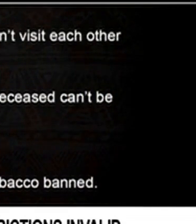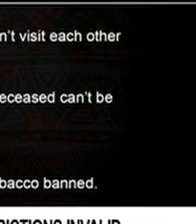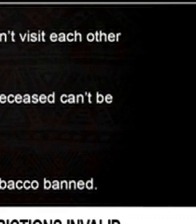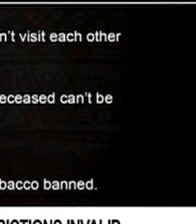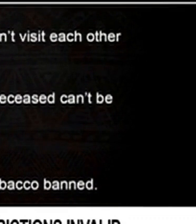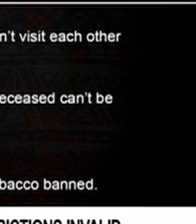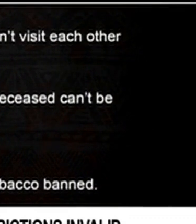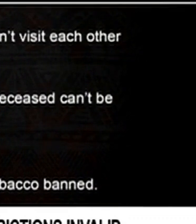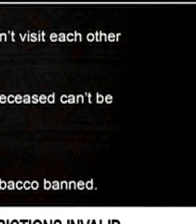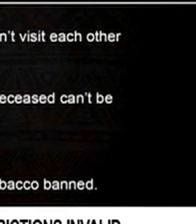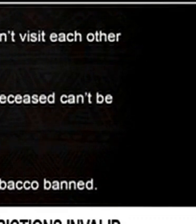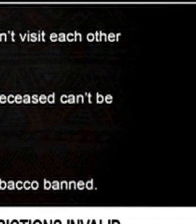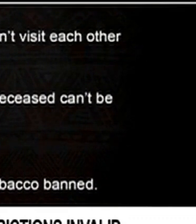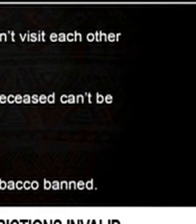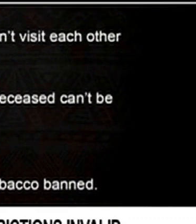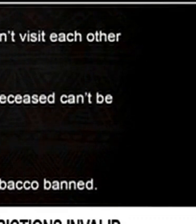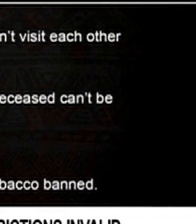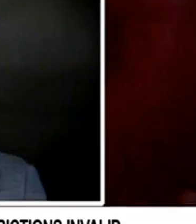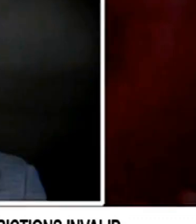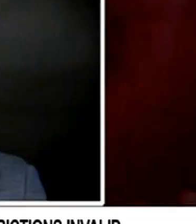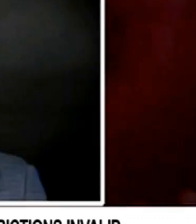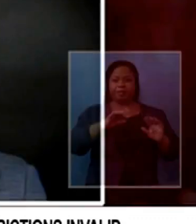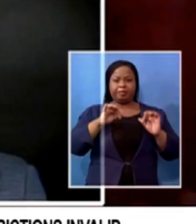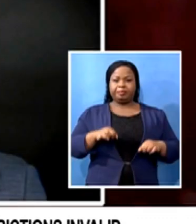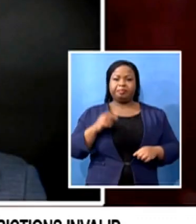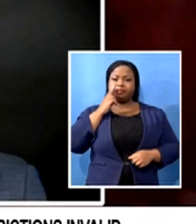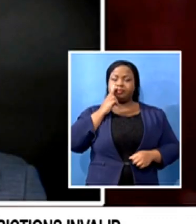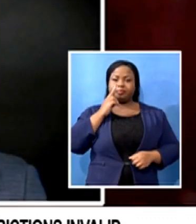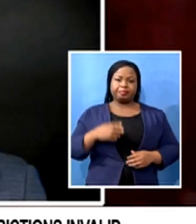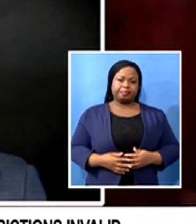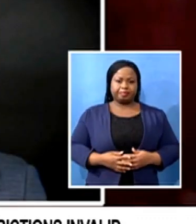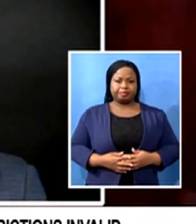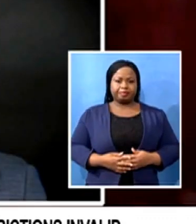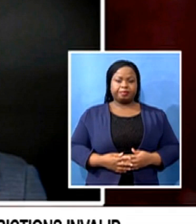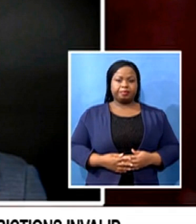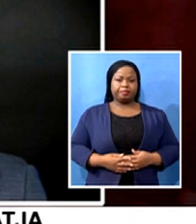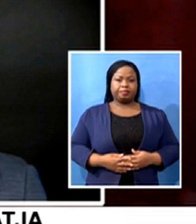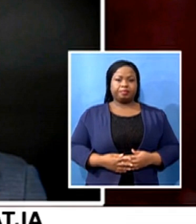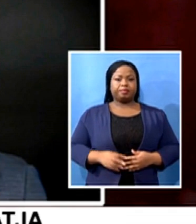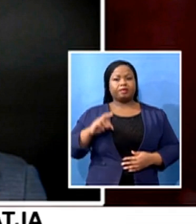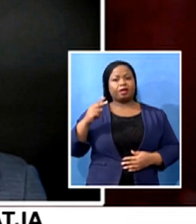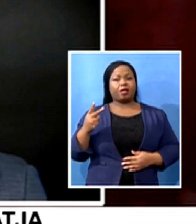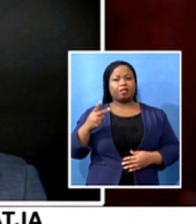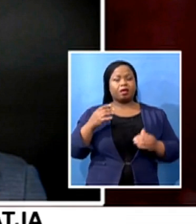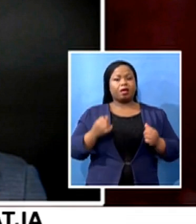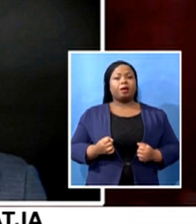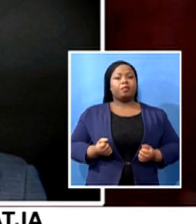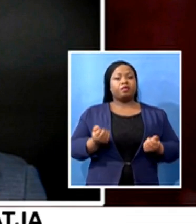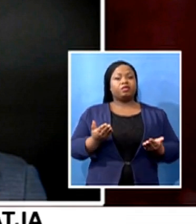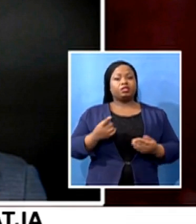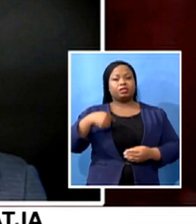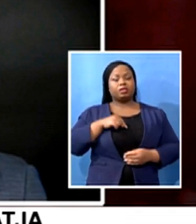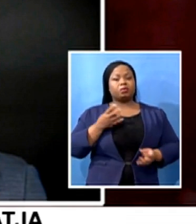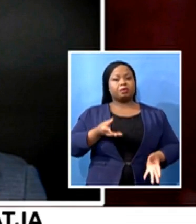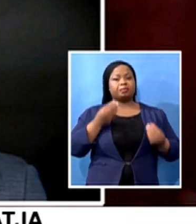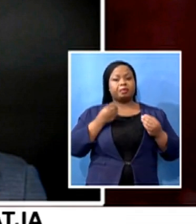alcohol but not of tobacco products. The other provisions that were found to be unconstitutional is